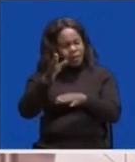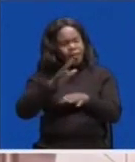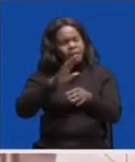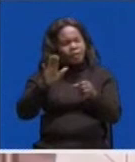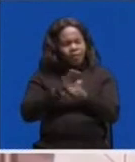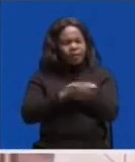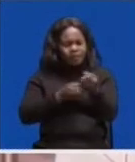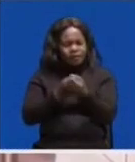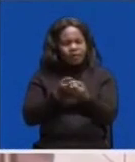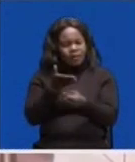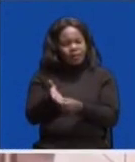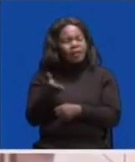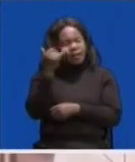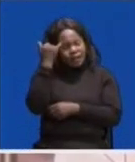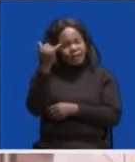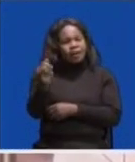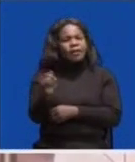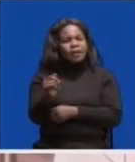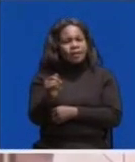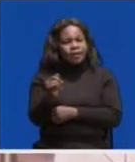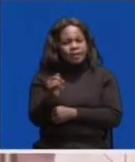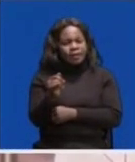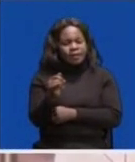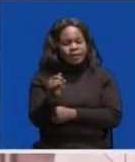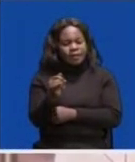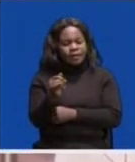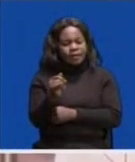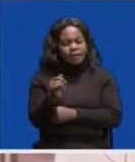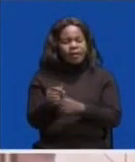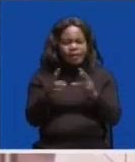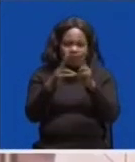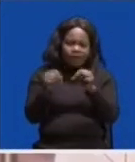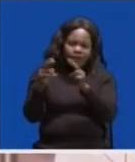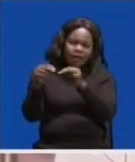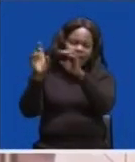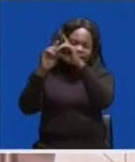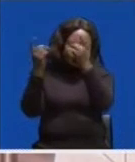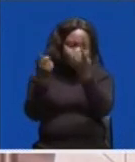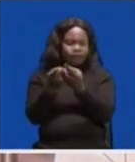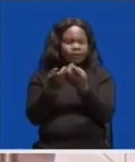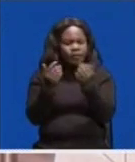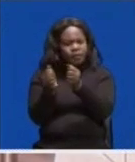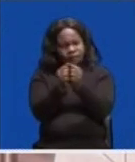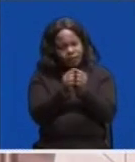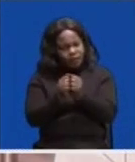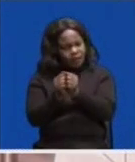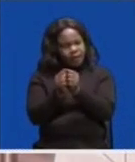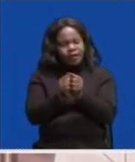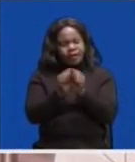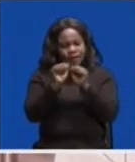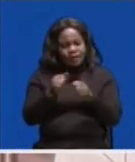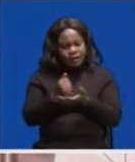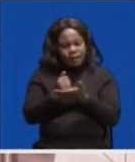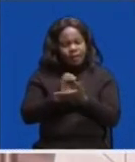initiative when launched in their respective districts, villages, or residents, so that together we can help our